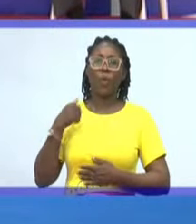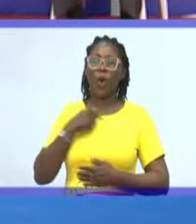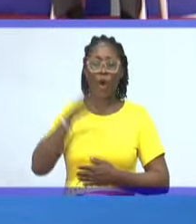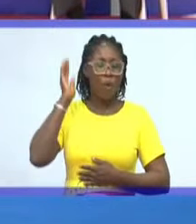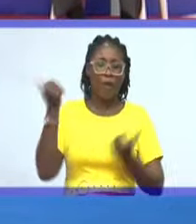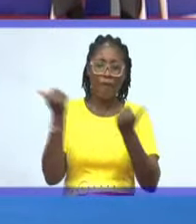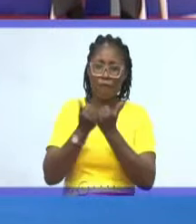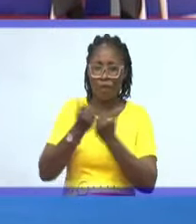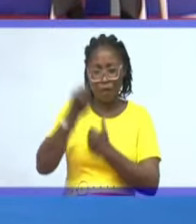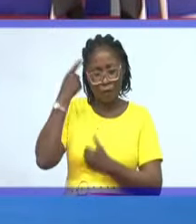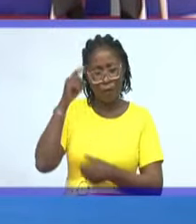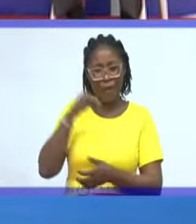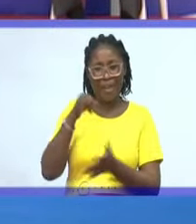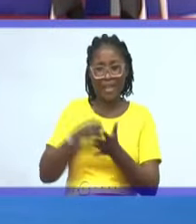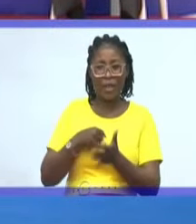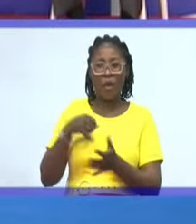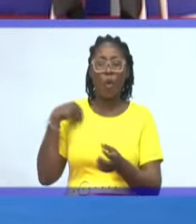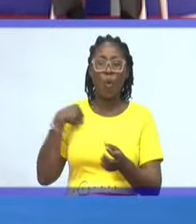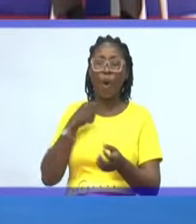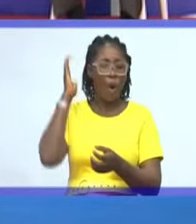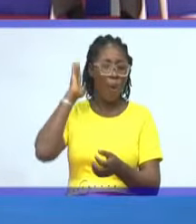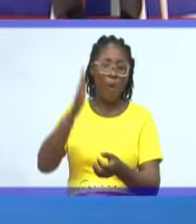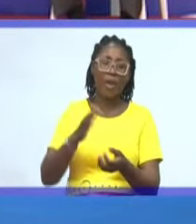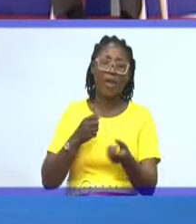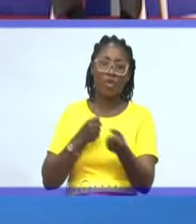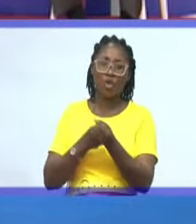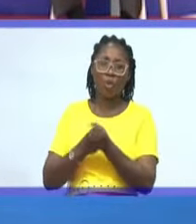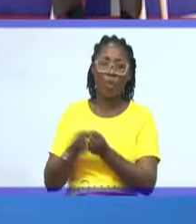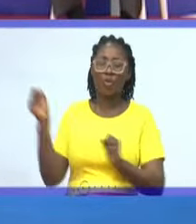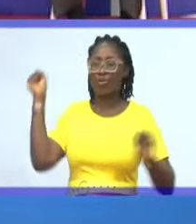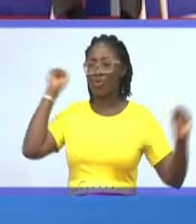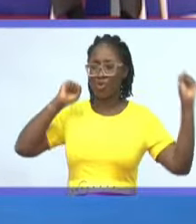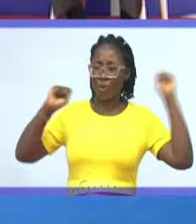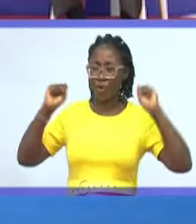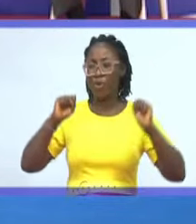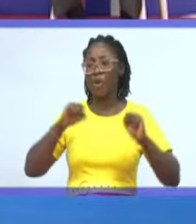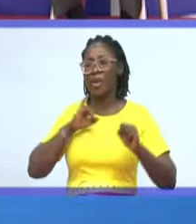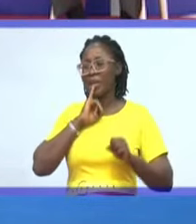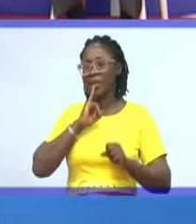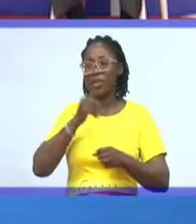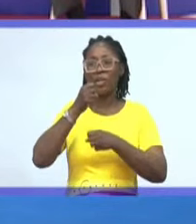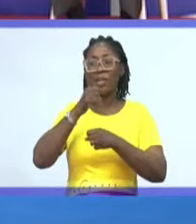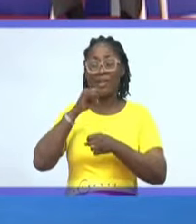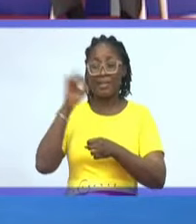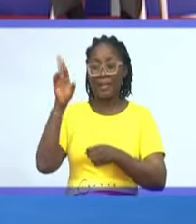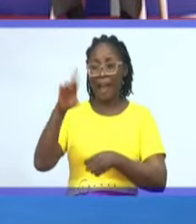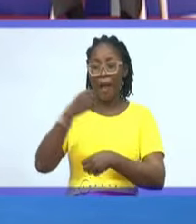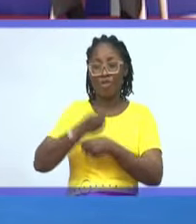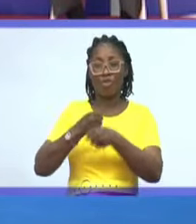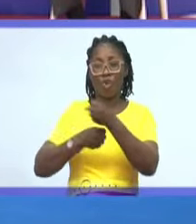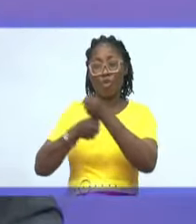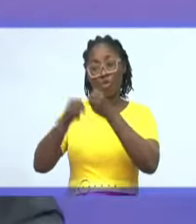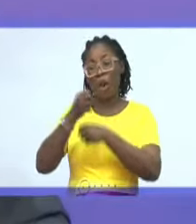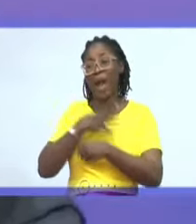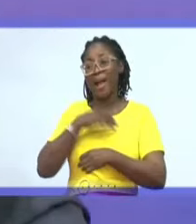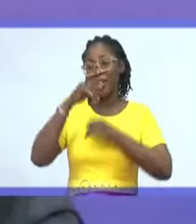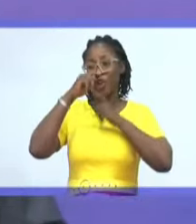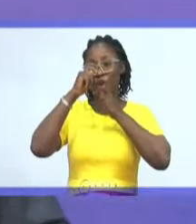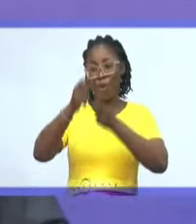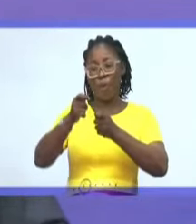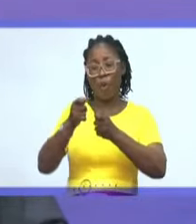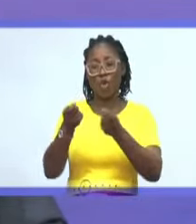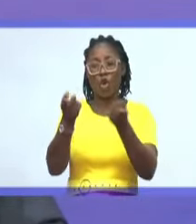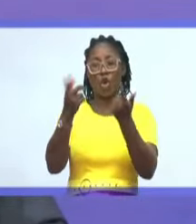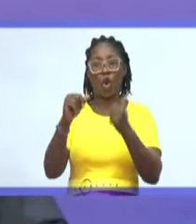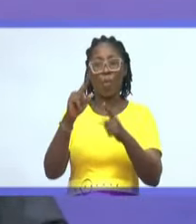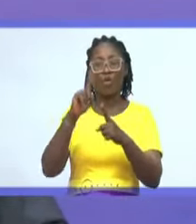proliferate sports, its infrastructure, and the reward coming to